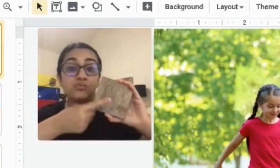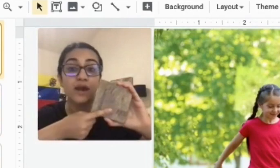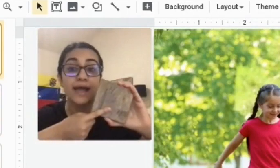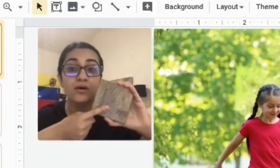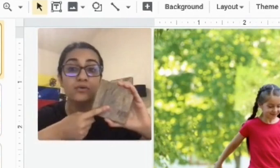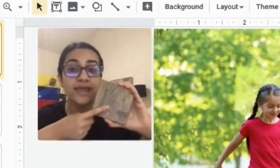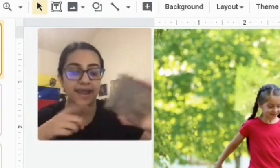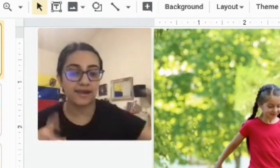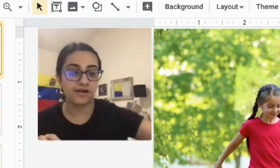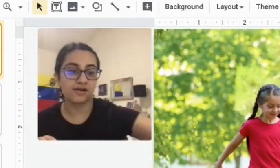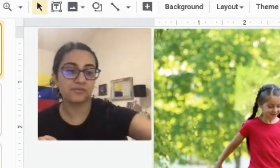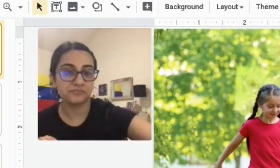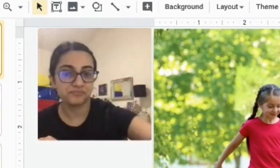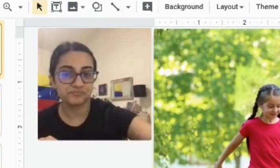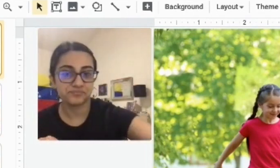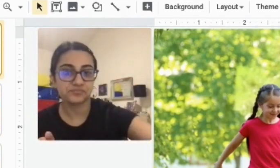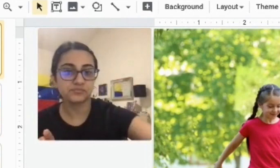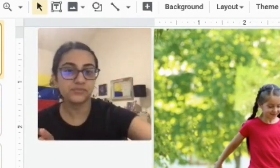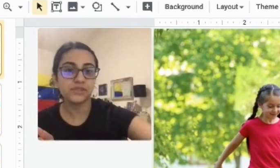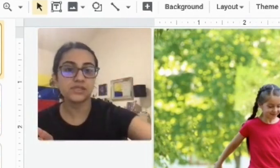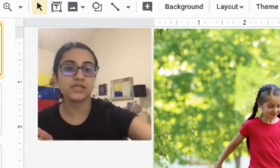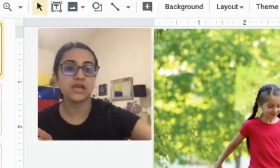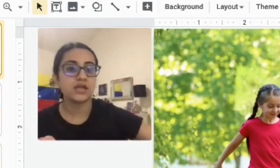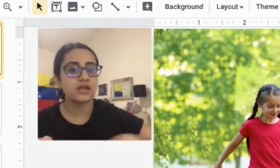She has brown hair.